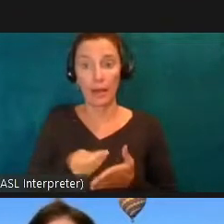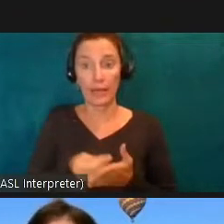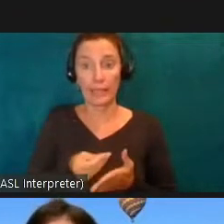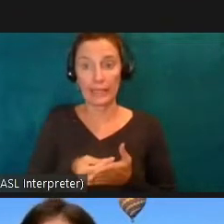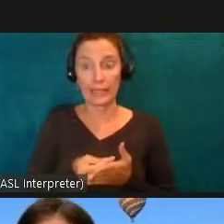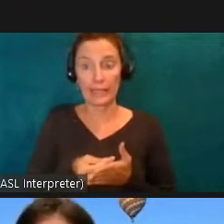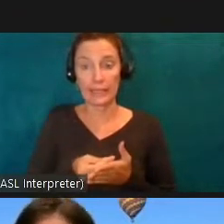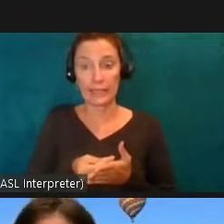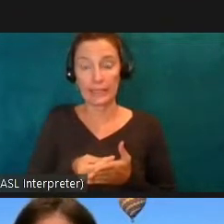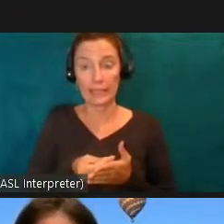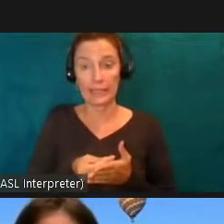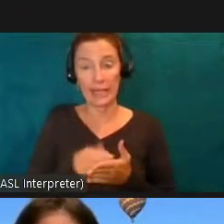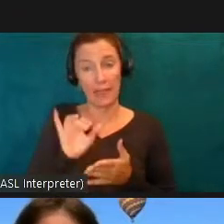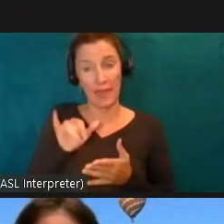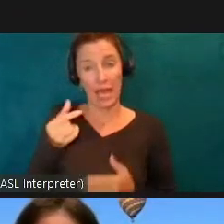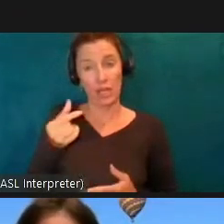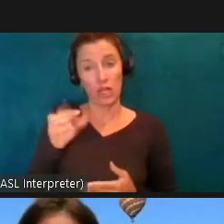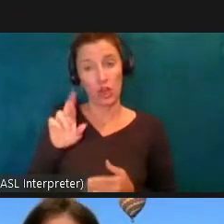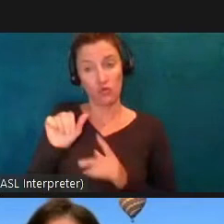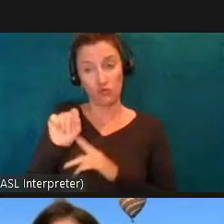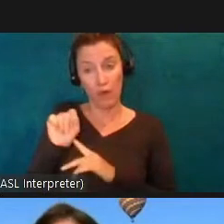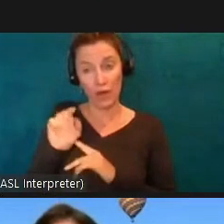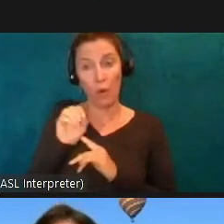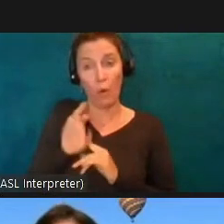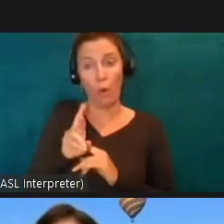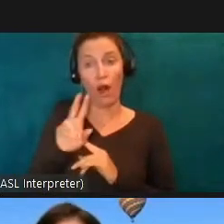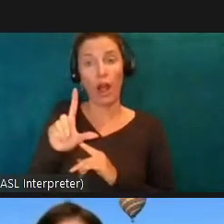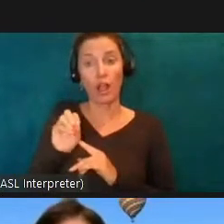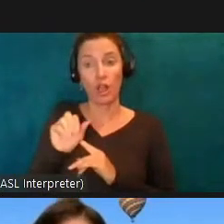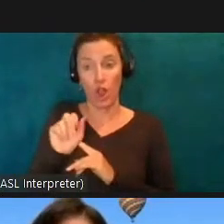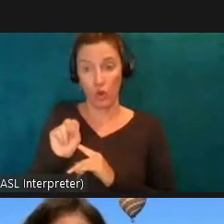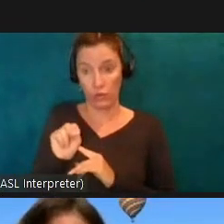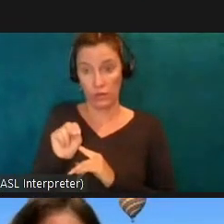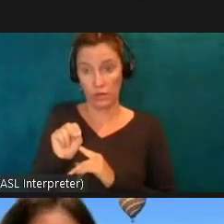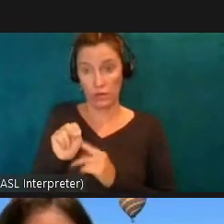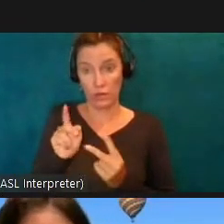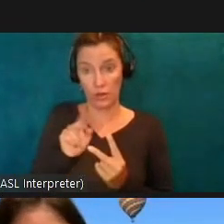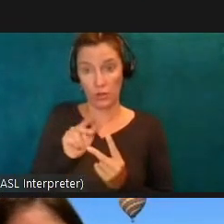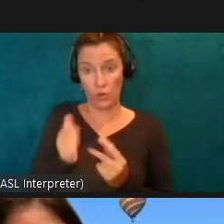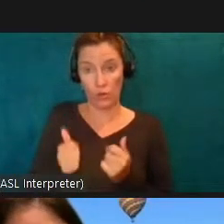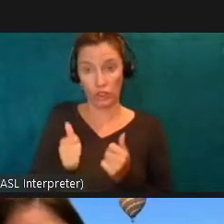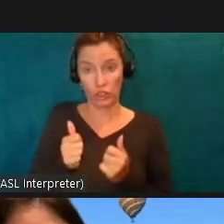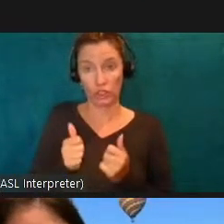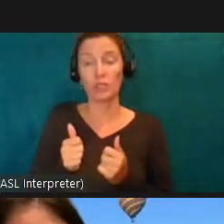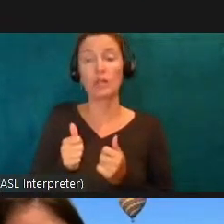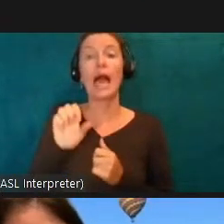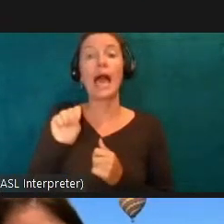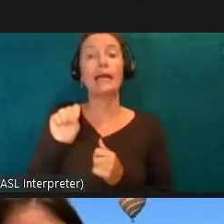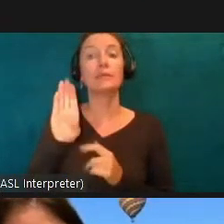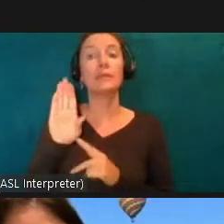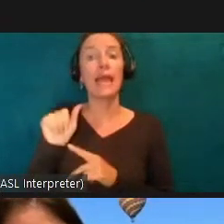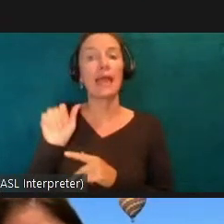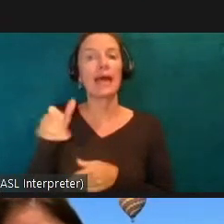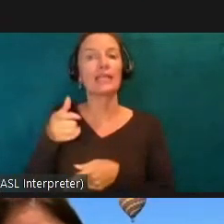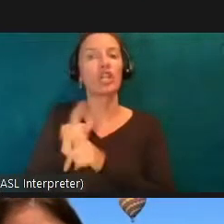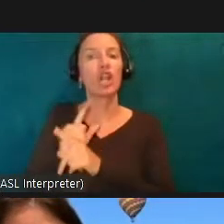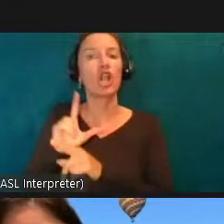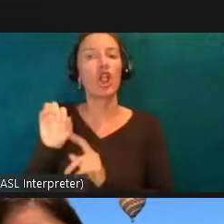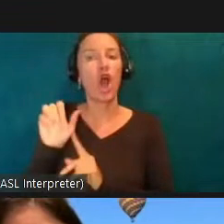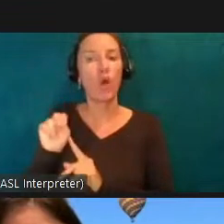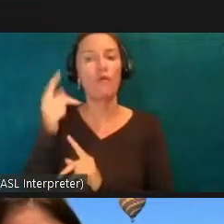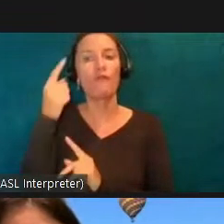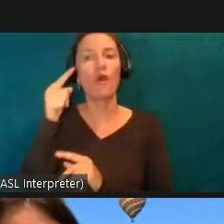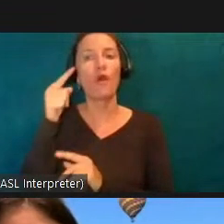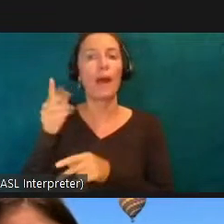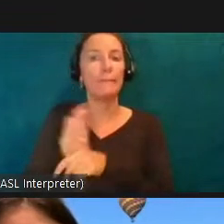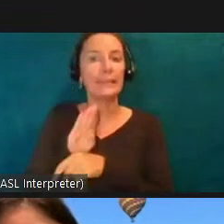didn't catch it, as grants or loans? SBA money is loans for both businesses